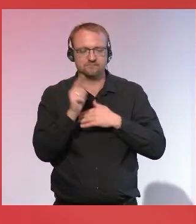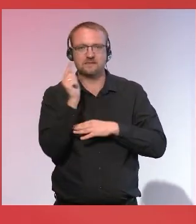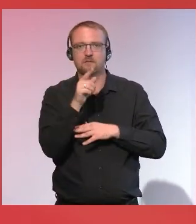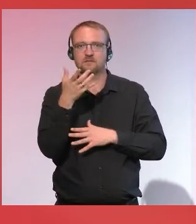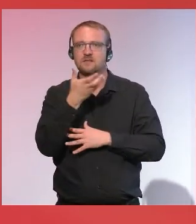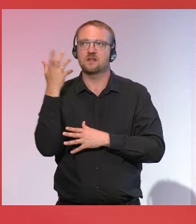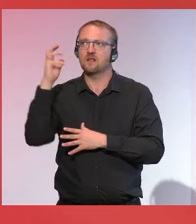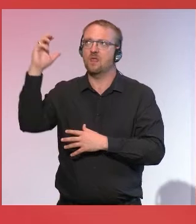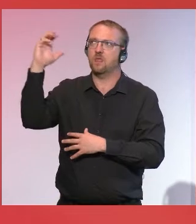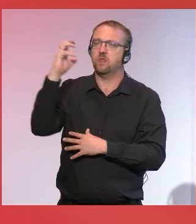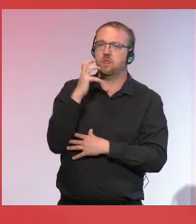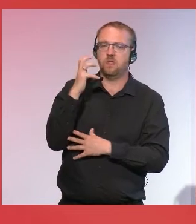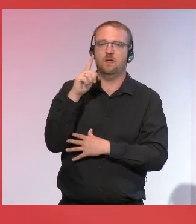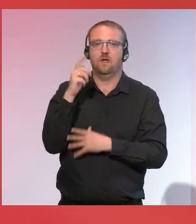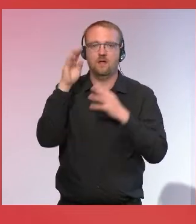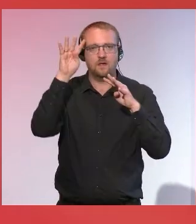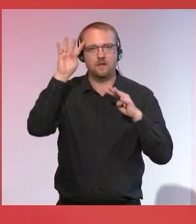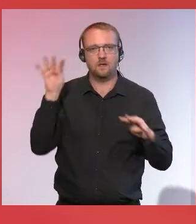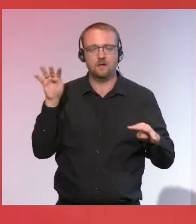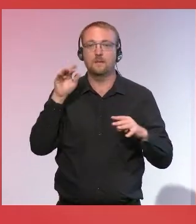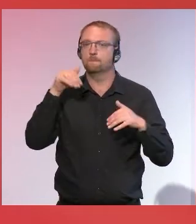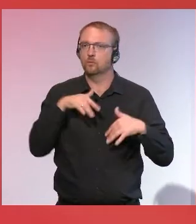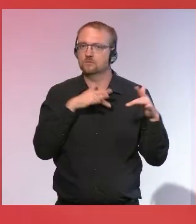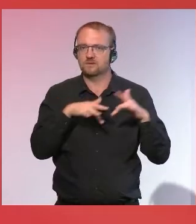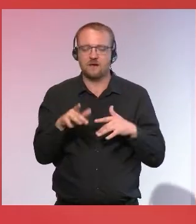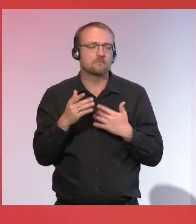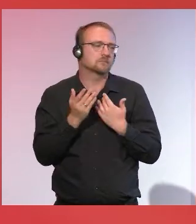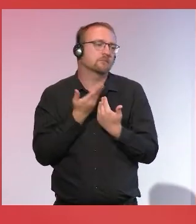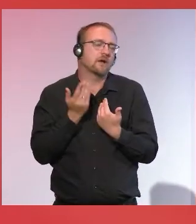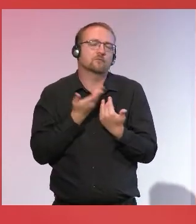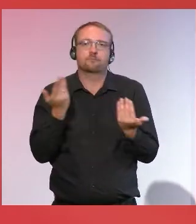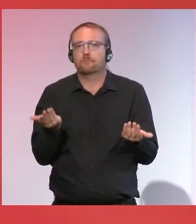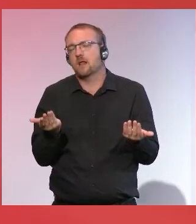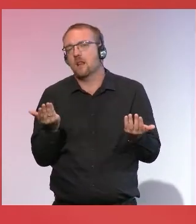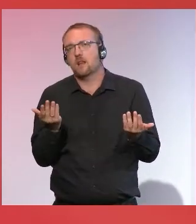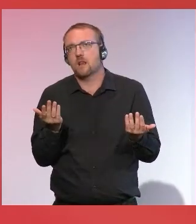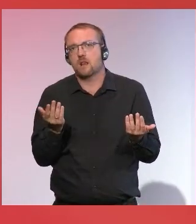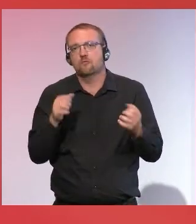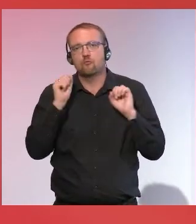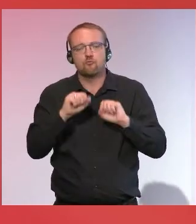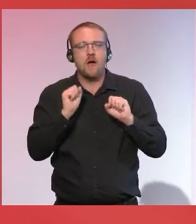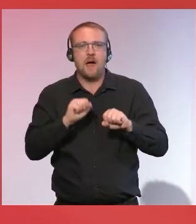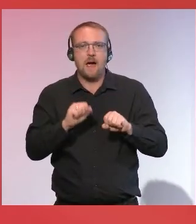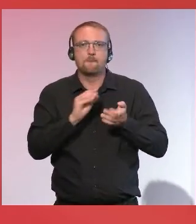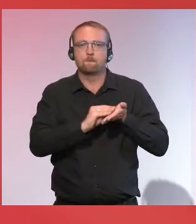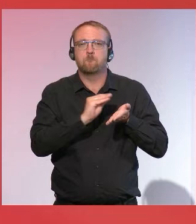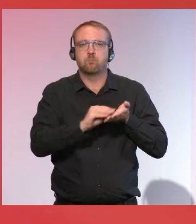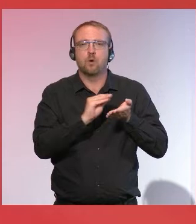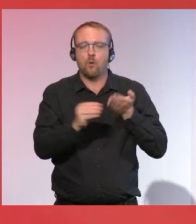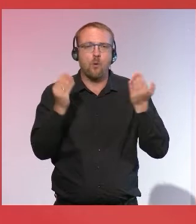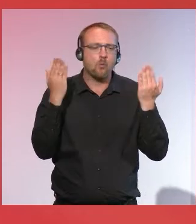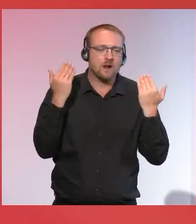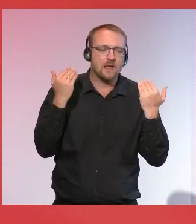house to your air-conditioned car to your air-conditioned office, you won't get exposed to heat, so you won't get the effects. So exposure is very